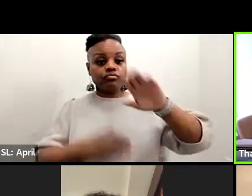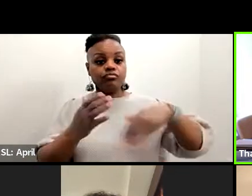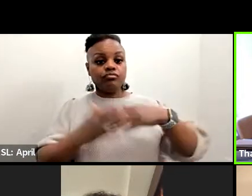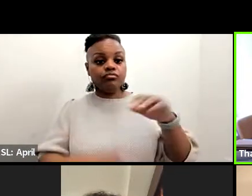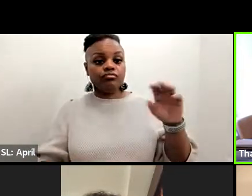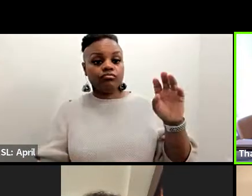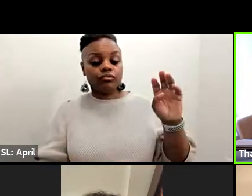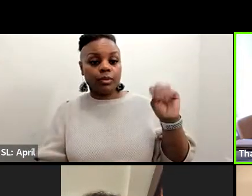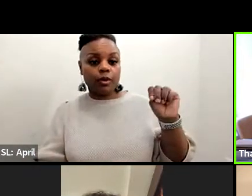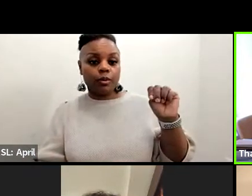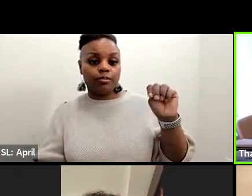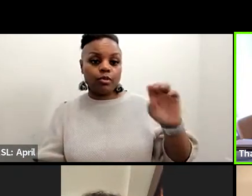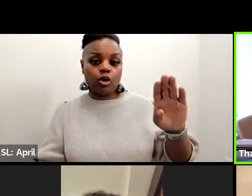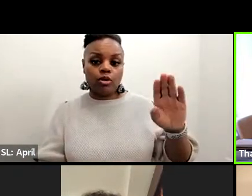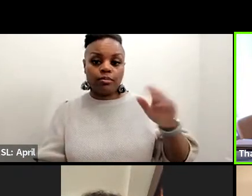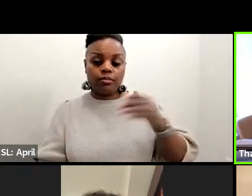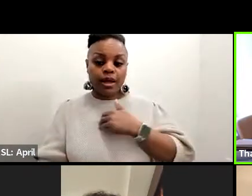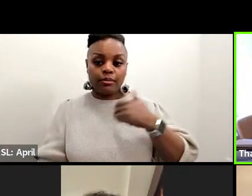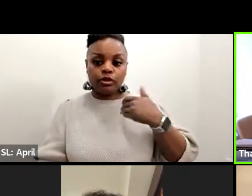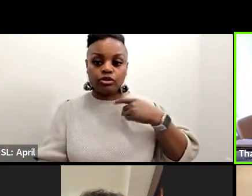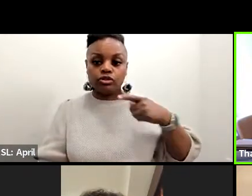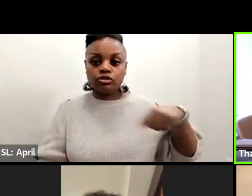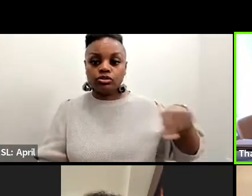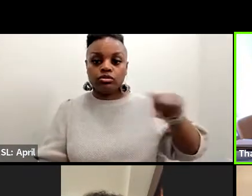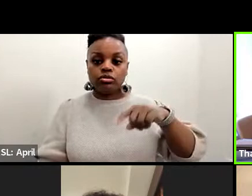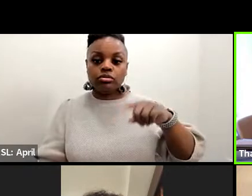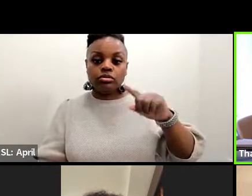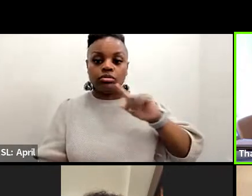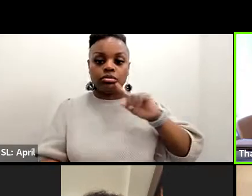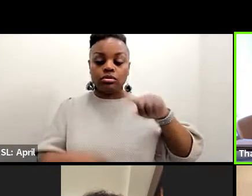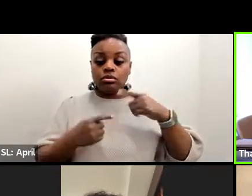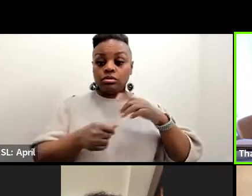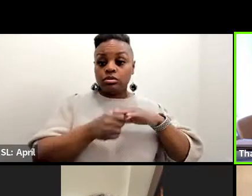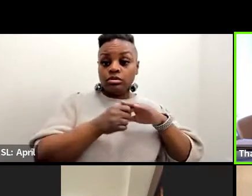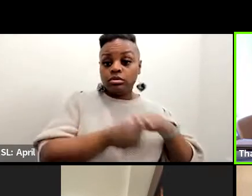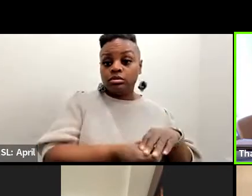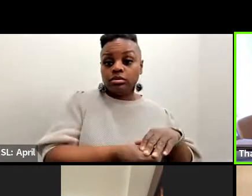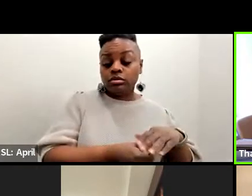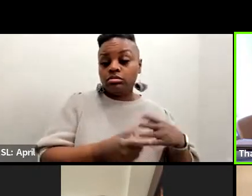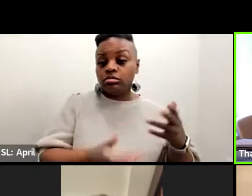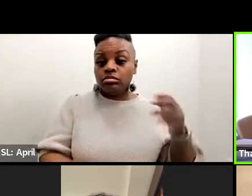become of the Egyptian Brotherhood inside Egypt?